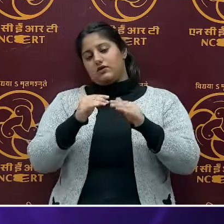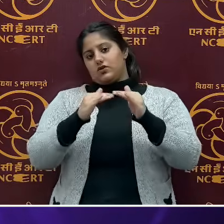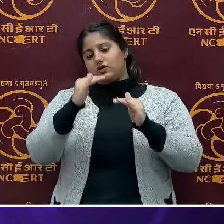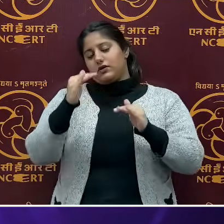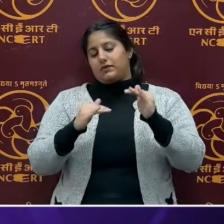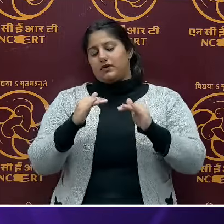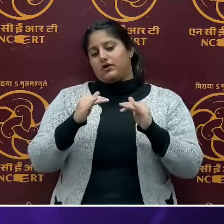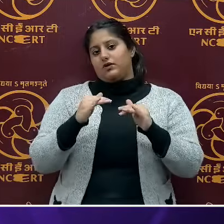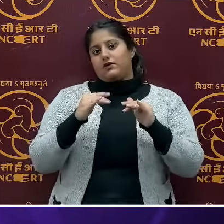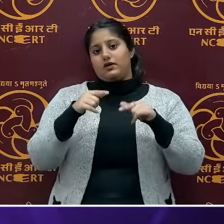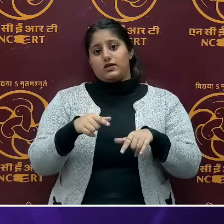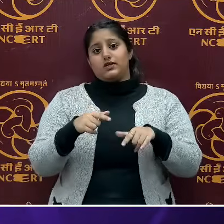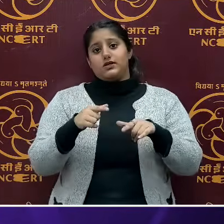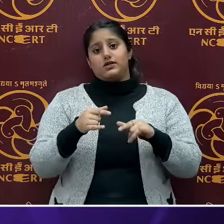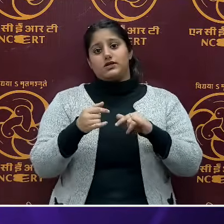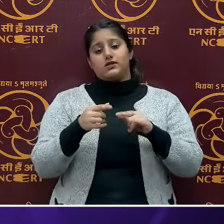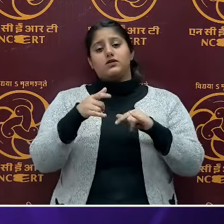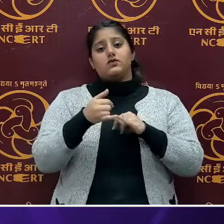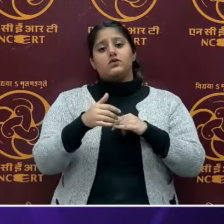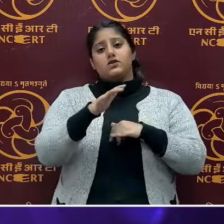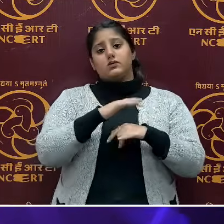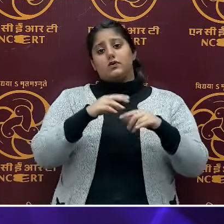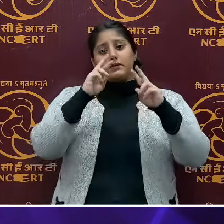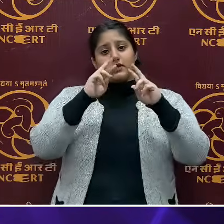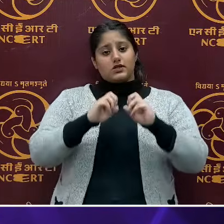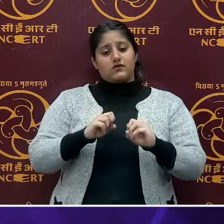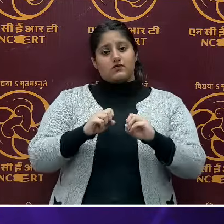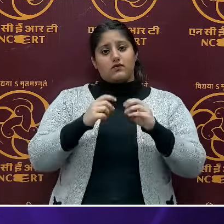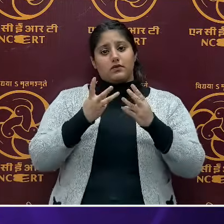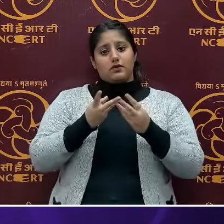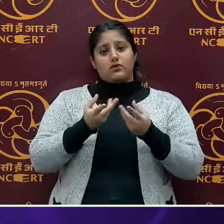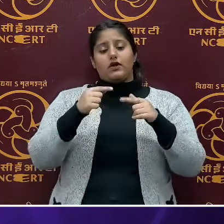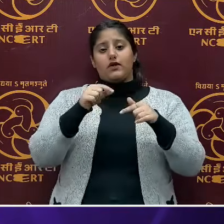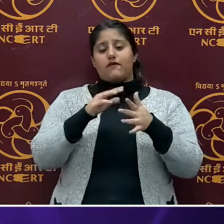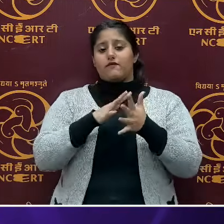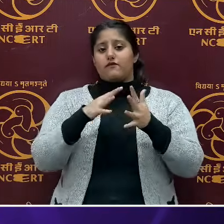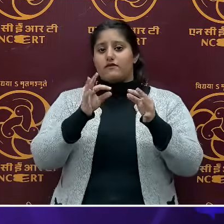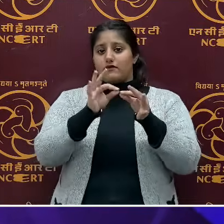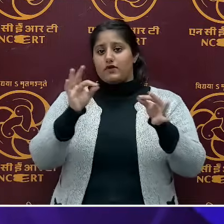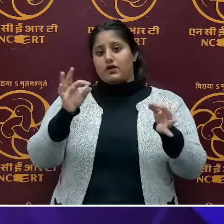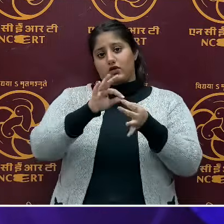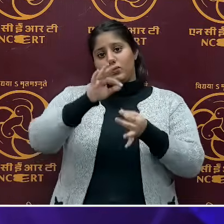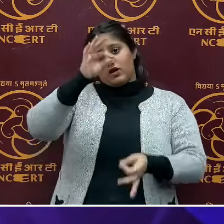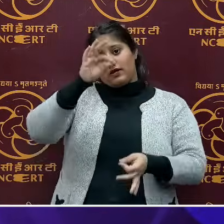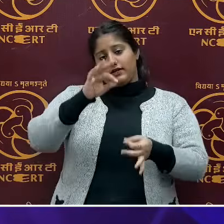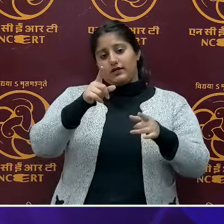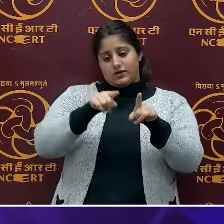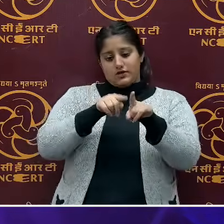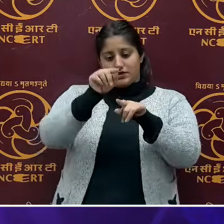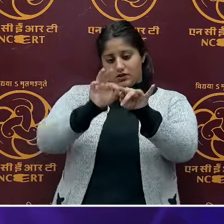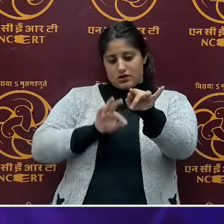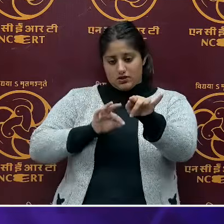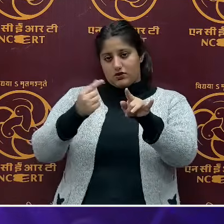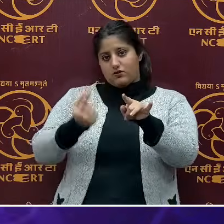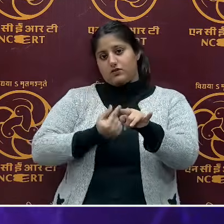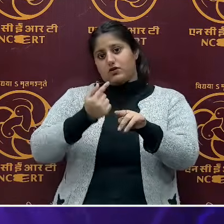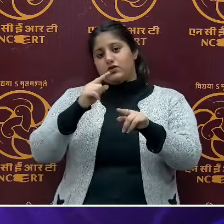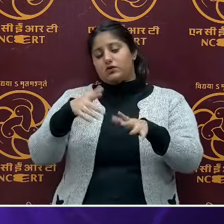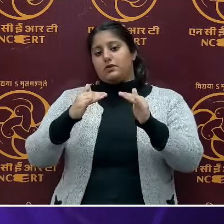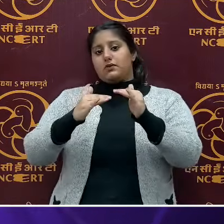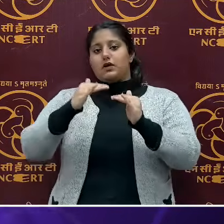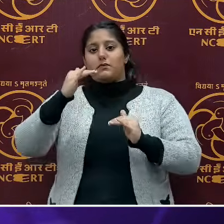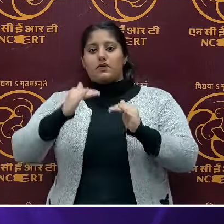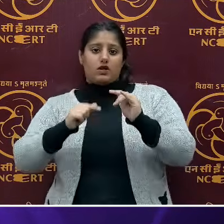this case, we have to just find out the width, height by using the scale and then we are going to compare the